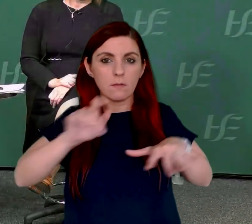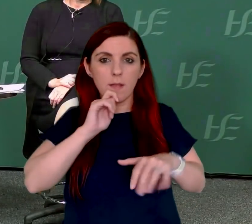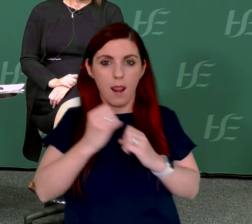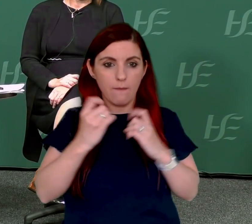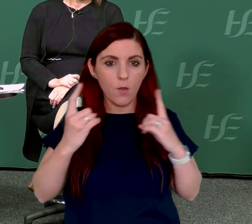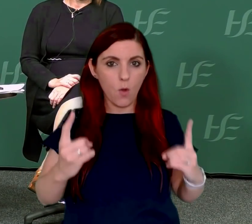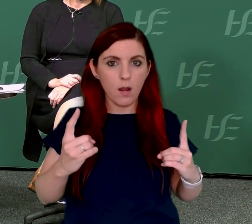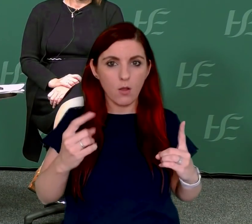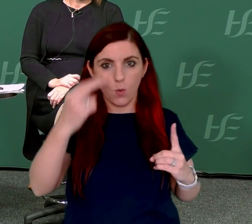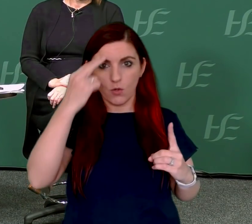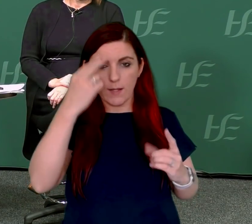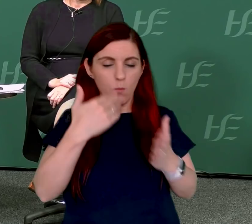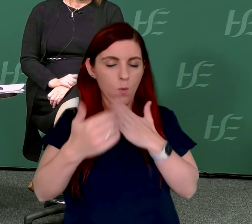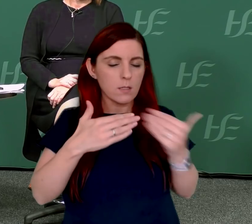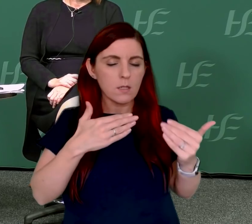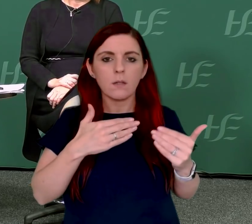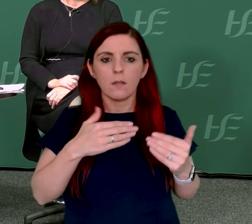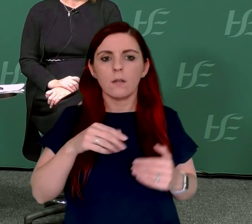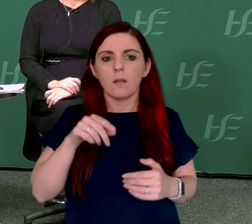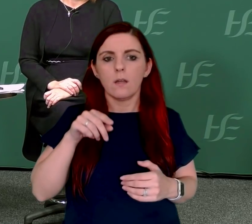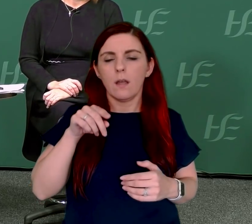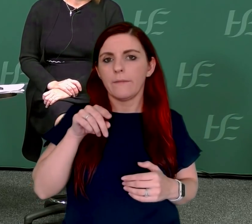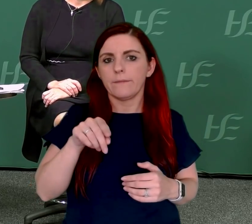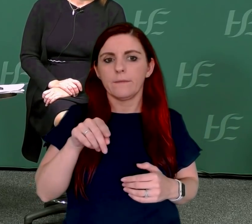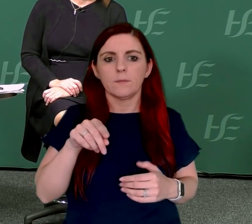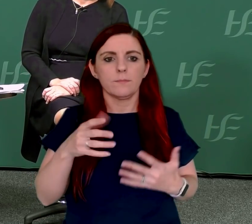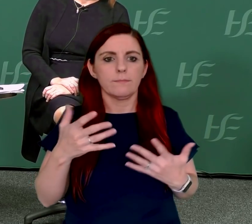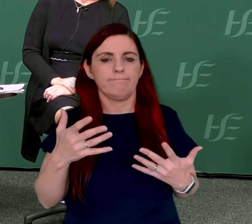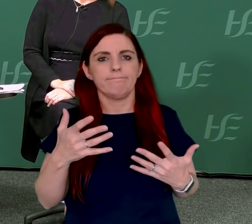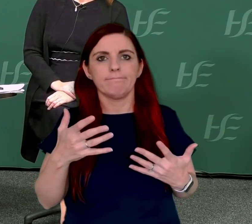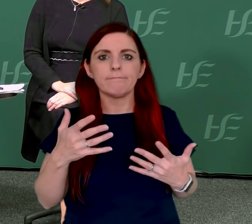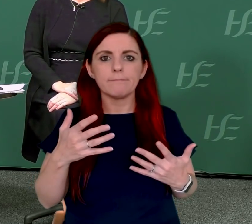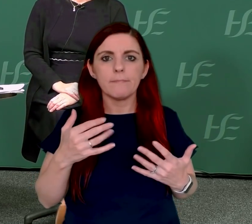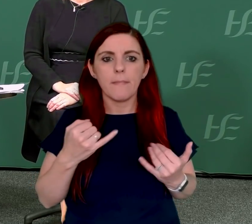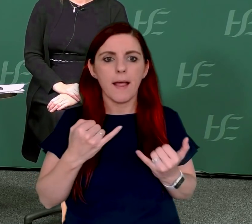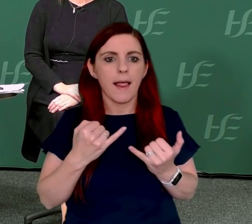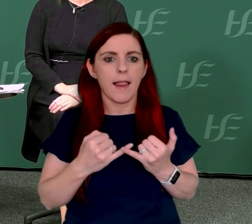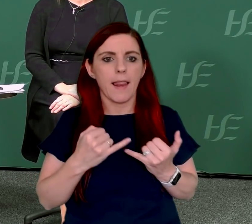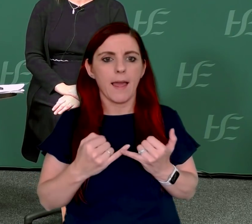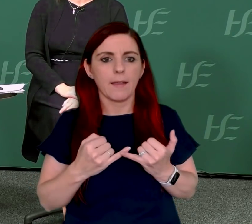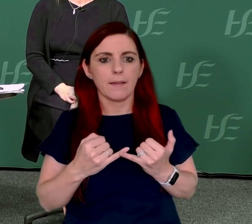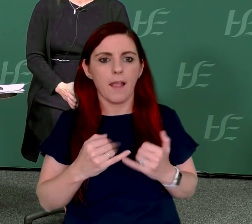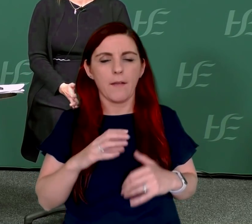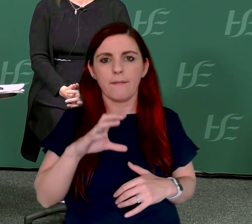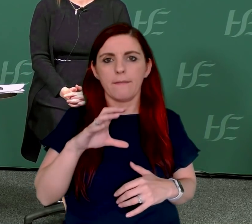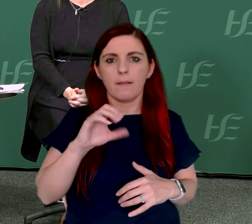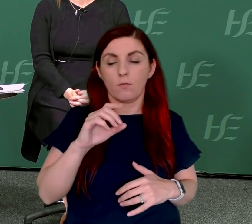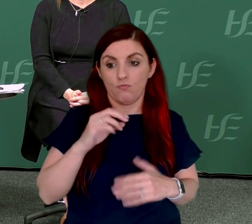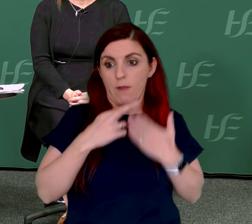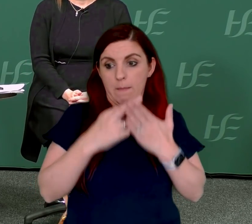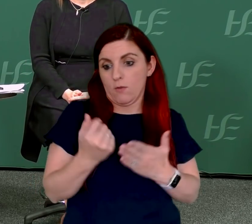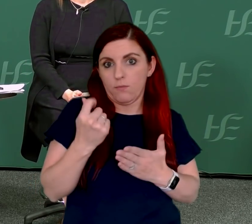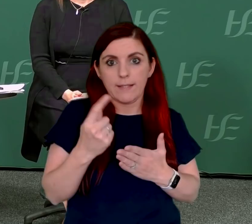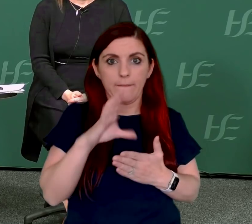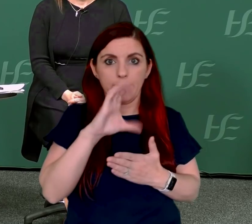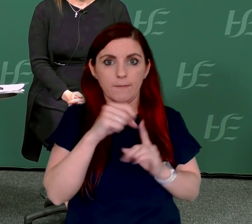particular, understand. As your age group, for example, is, like the 50s you just described, recommended by NIAC,